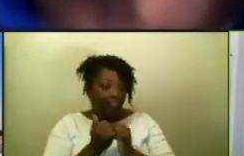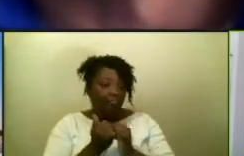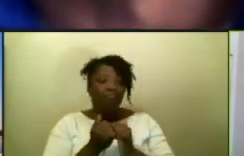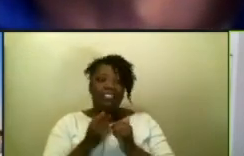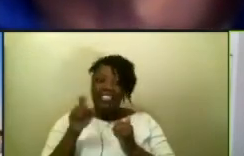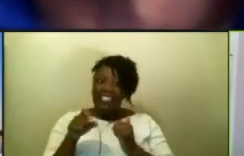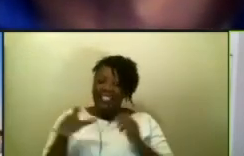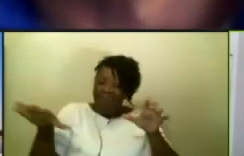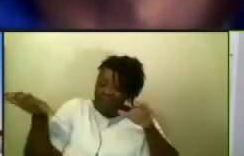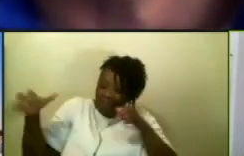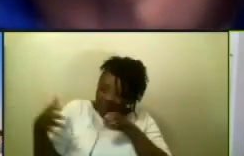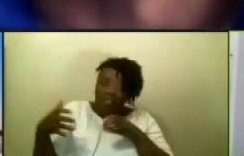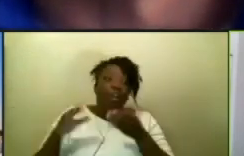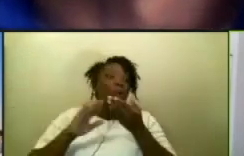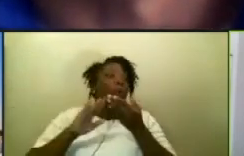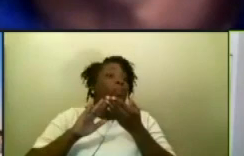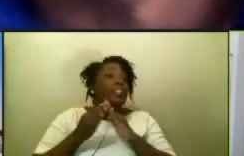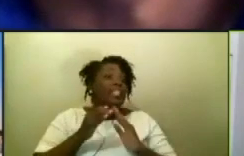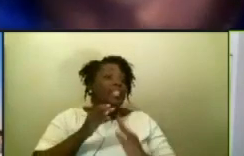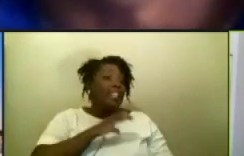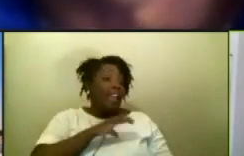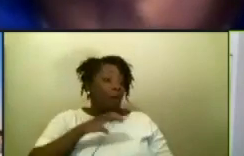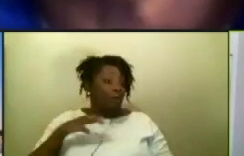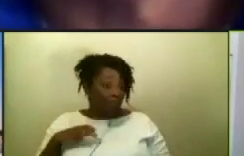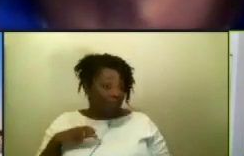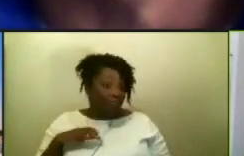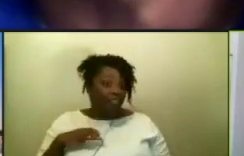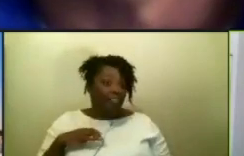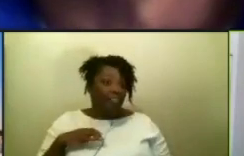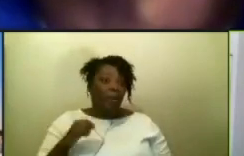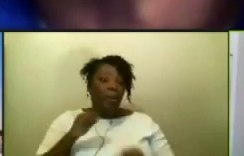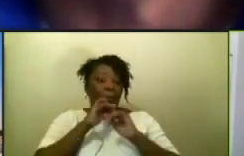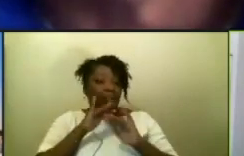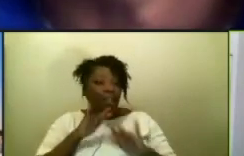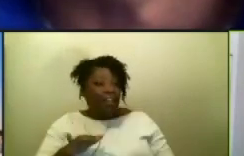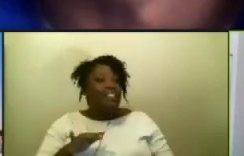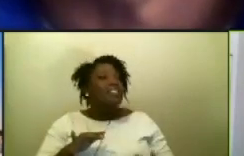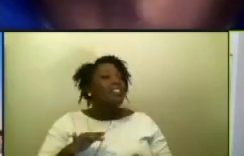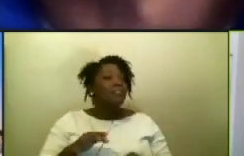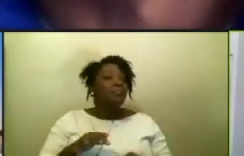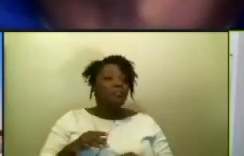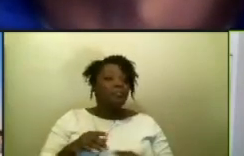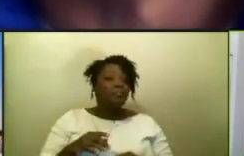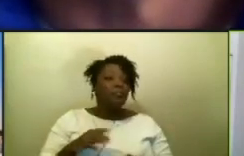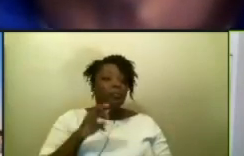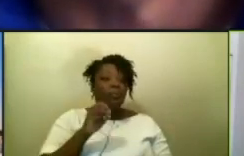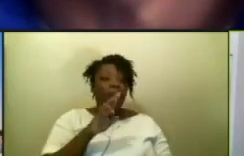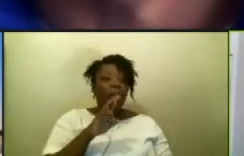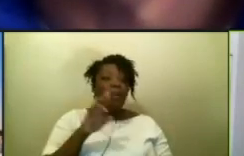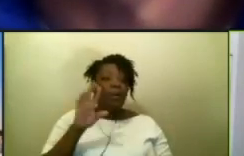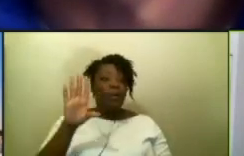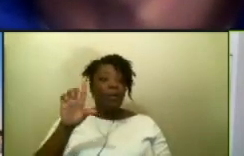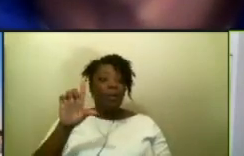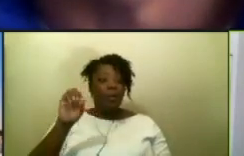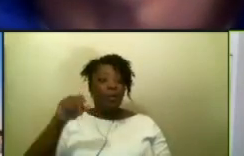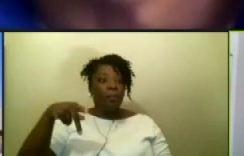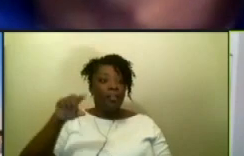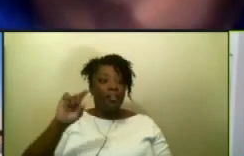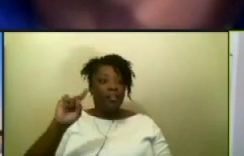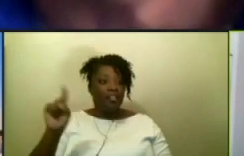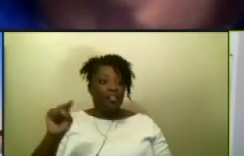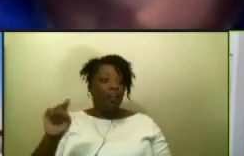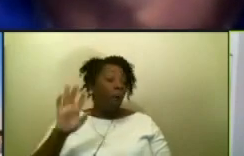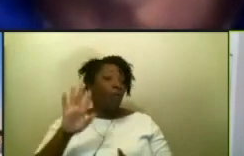collaboration with our city council. And we are blessed to have Raquel Castaneda Lopez at the leadership in